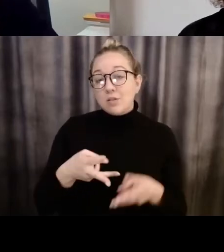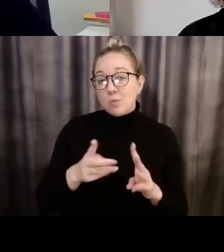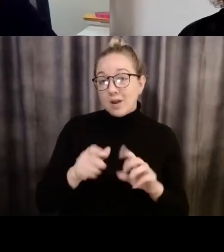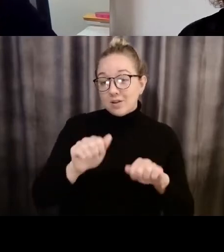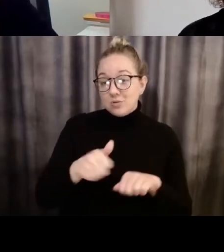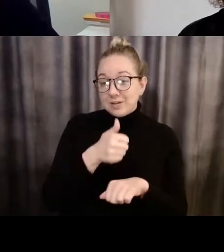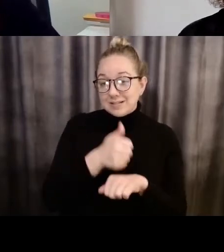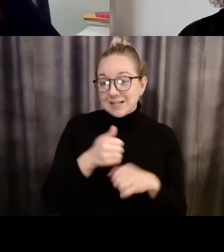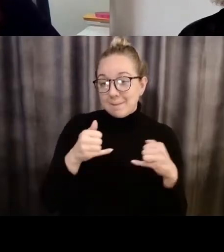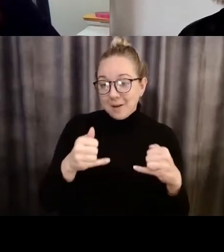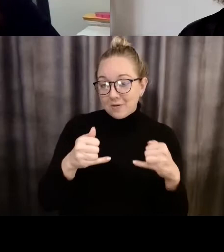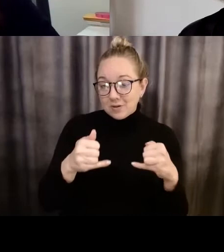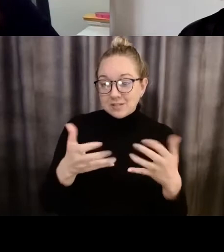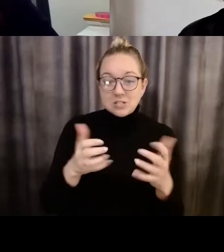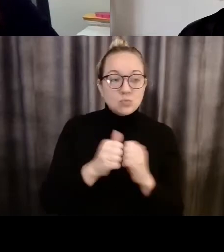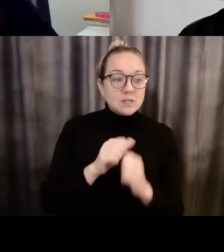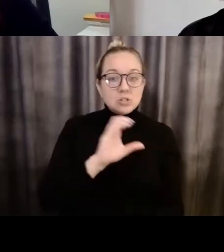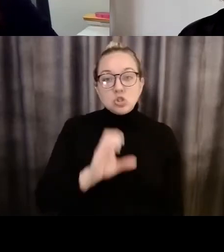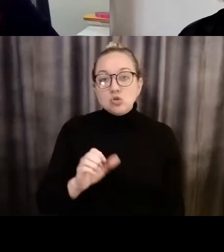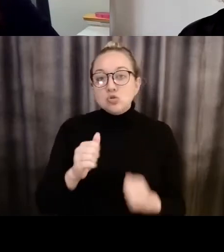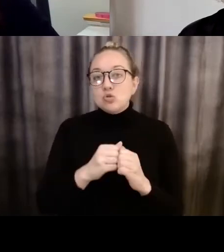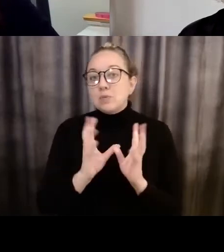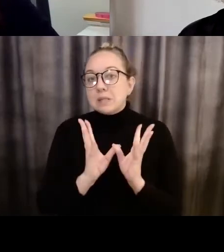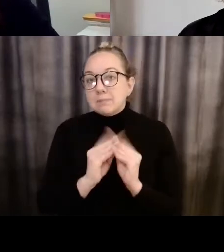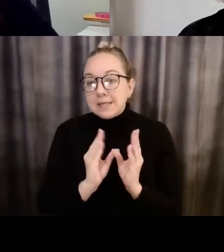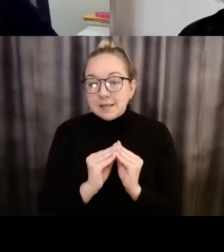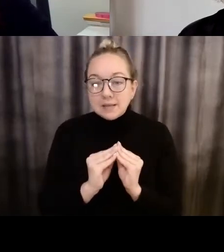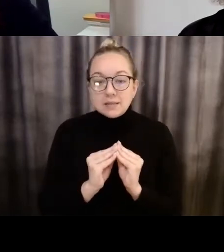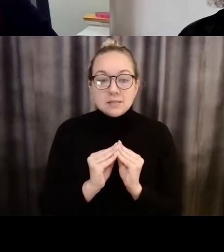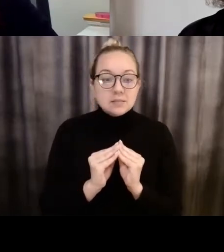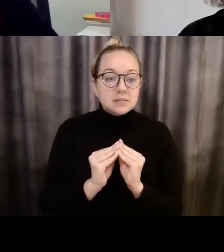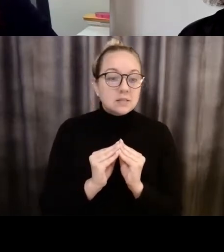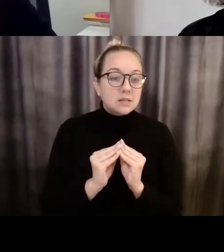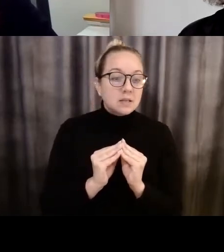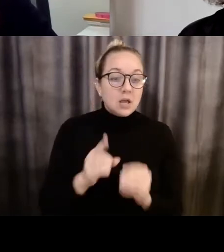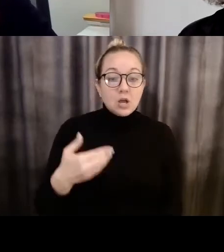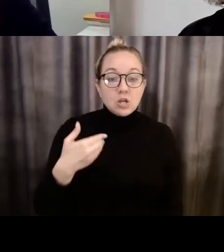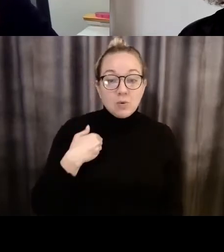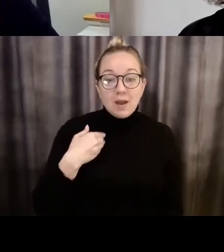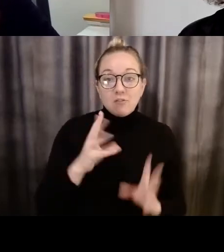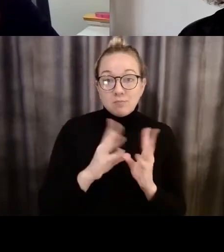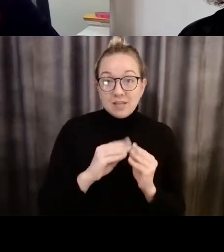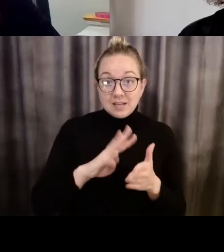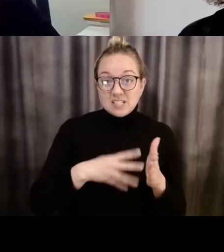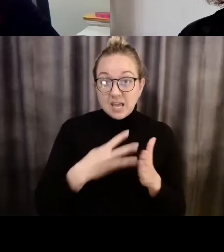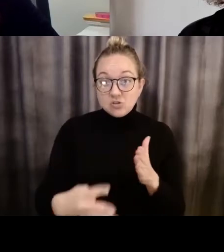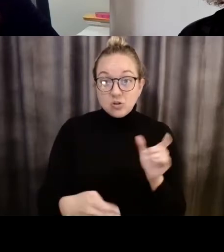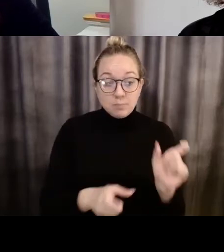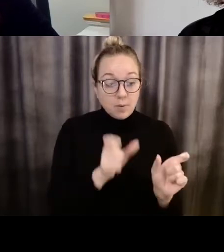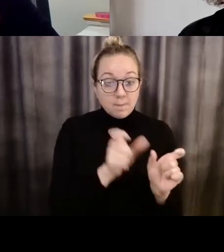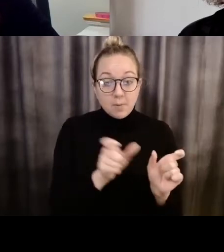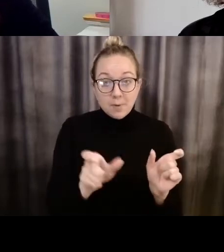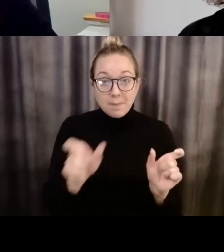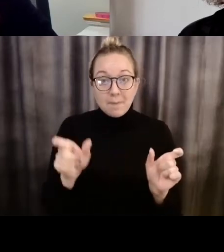Zoom and meetings, that you have meetings scheduled back to back to back. And I am someone